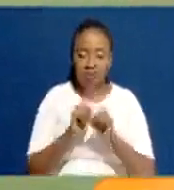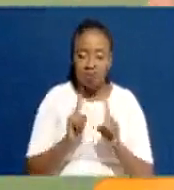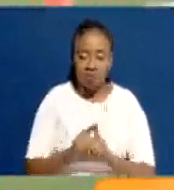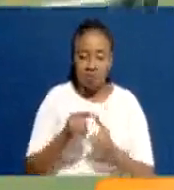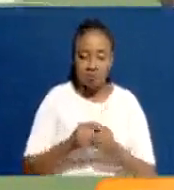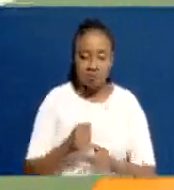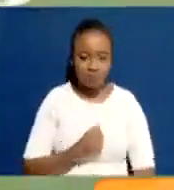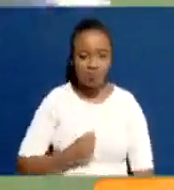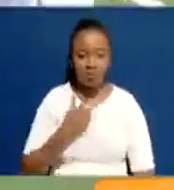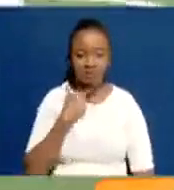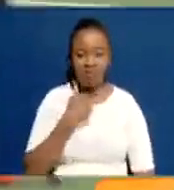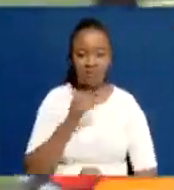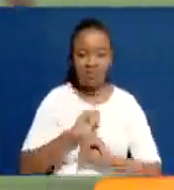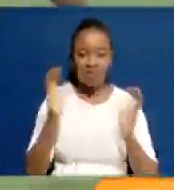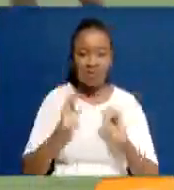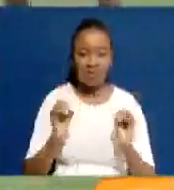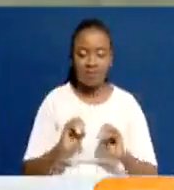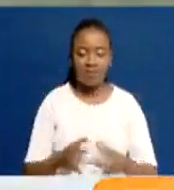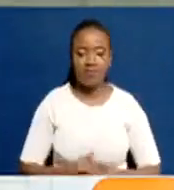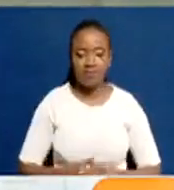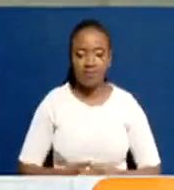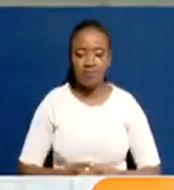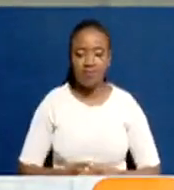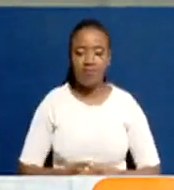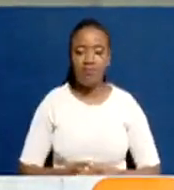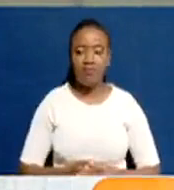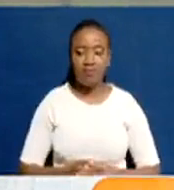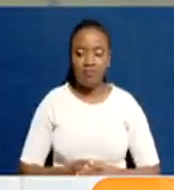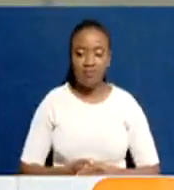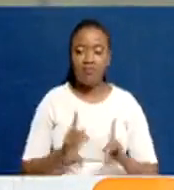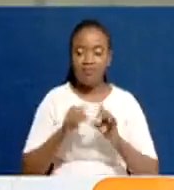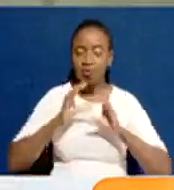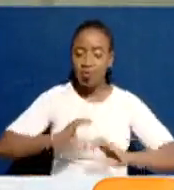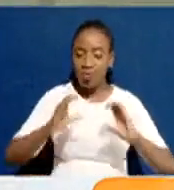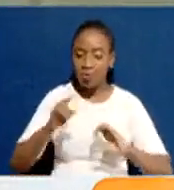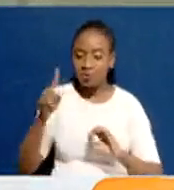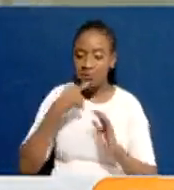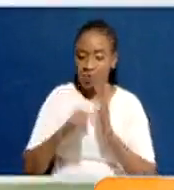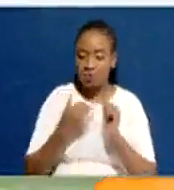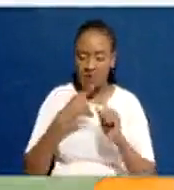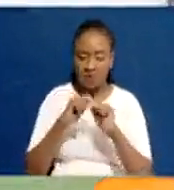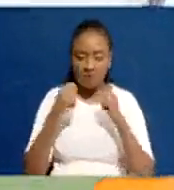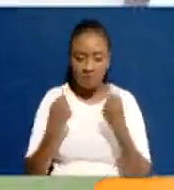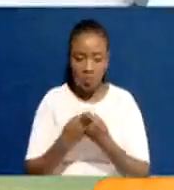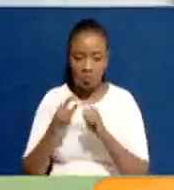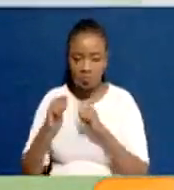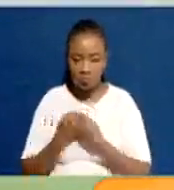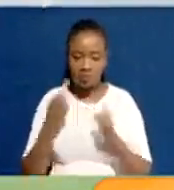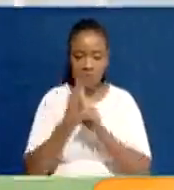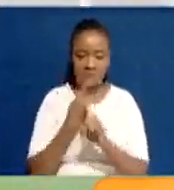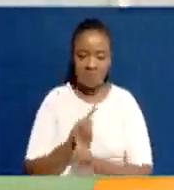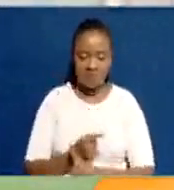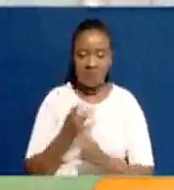The deficiencies from the last match will be corrected in the Mauritius friendlies, as the coach says he has different groups of players in focus.